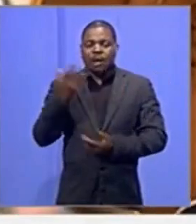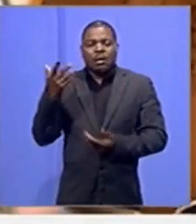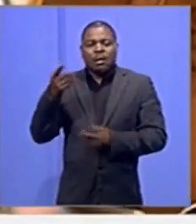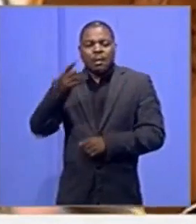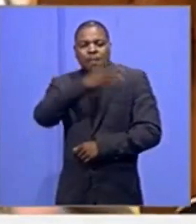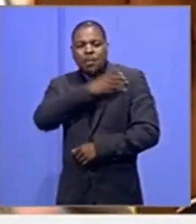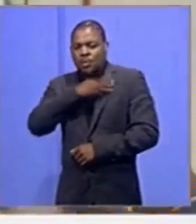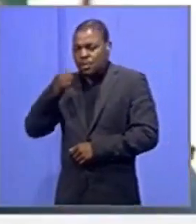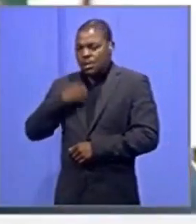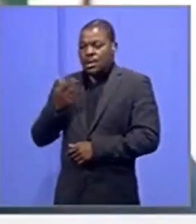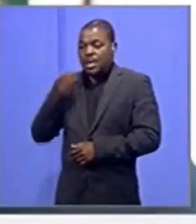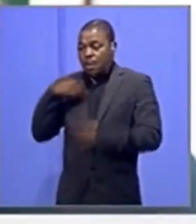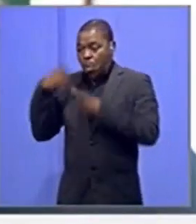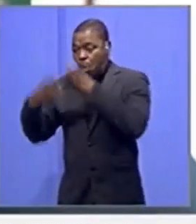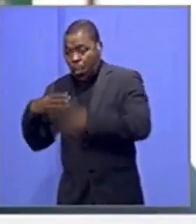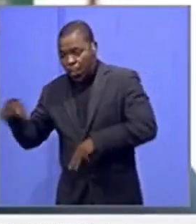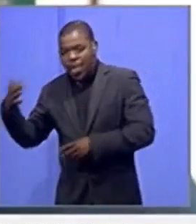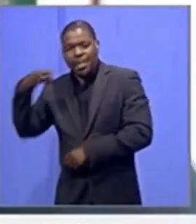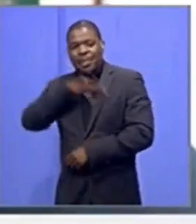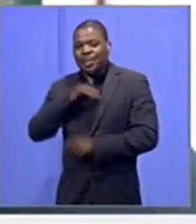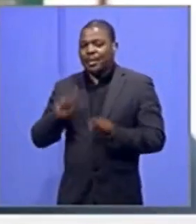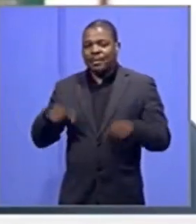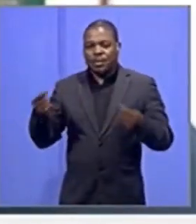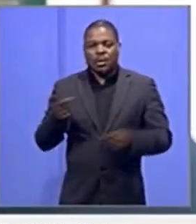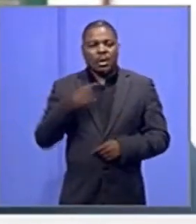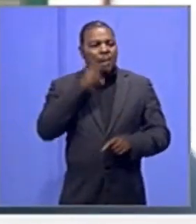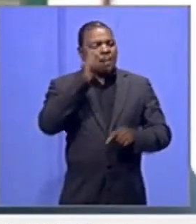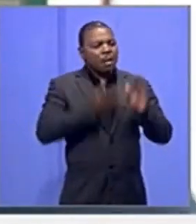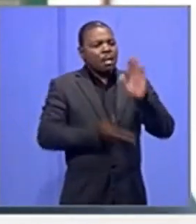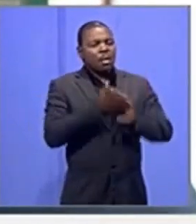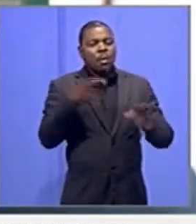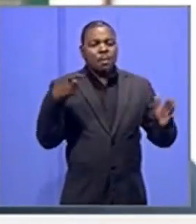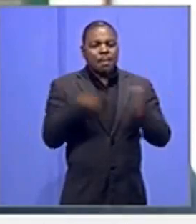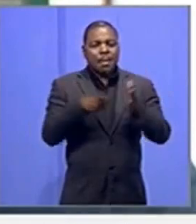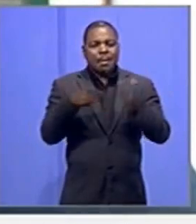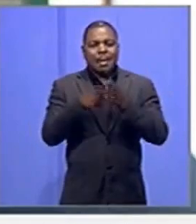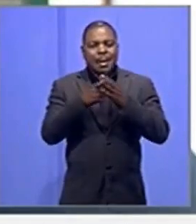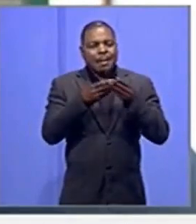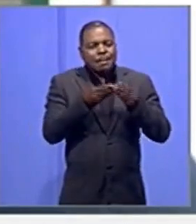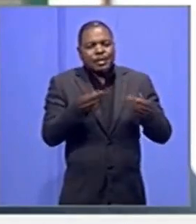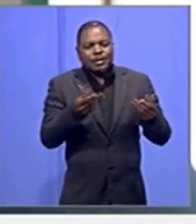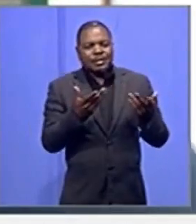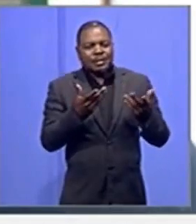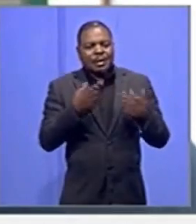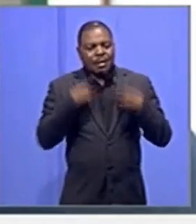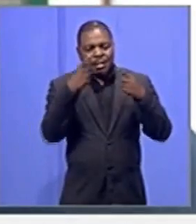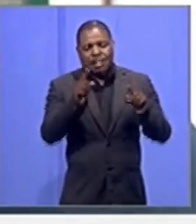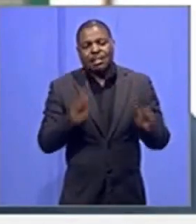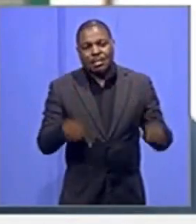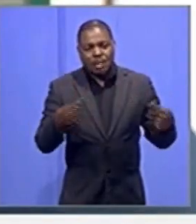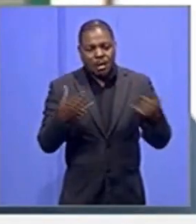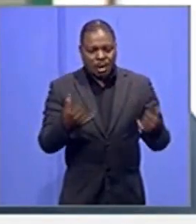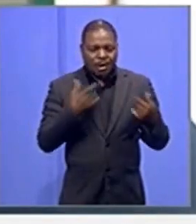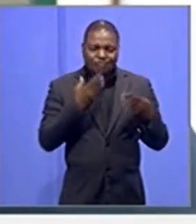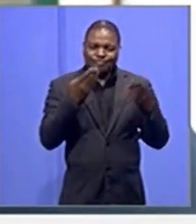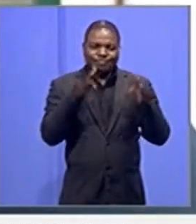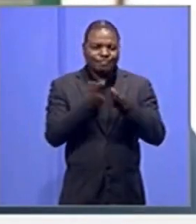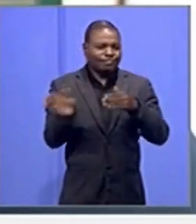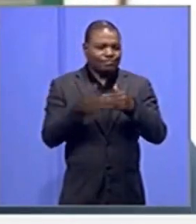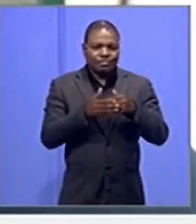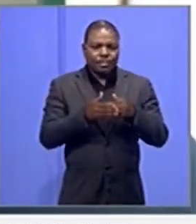no work, no pay. Sanjay get the material, but because of the strike, we can't get the material.